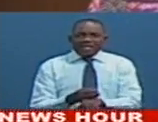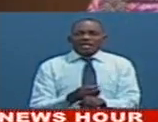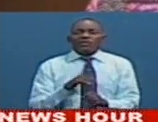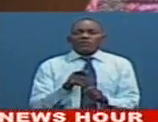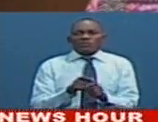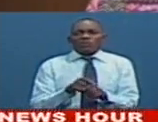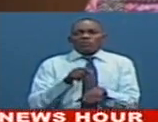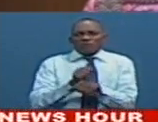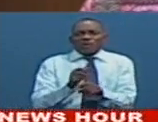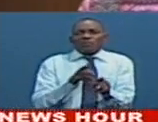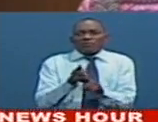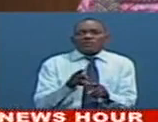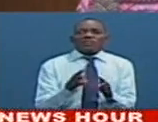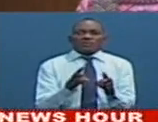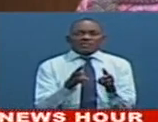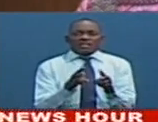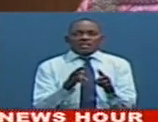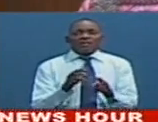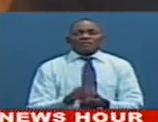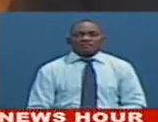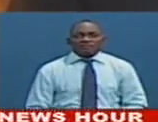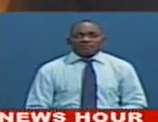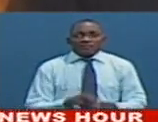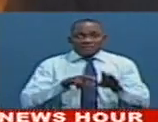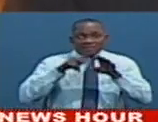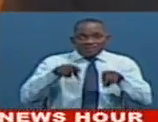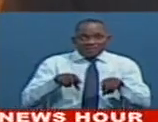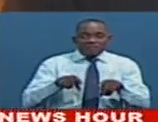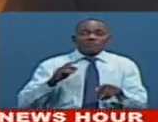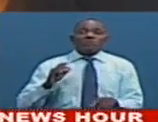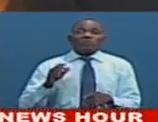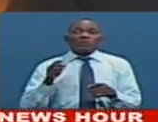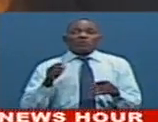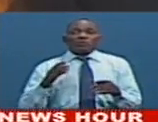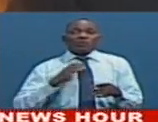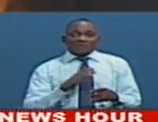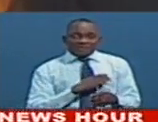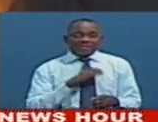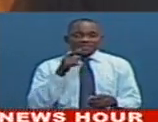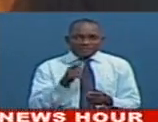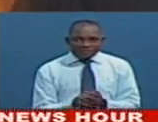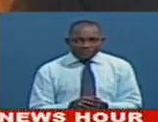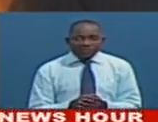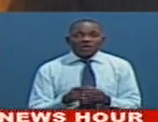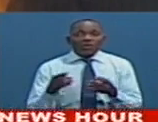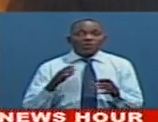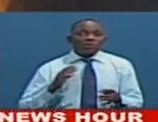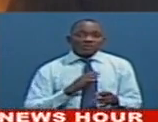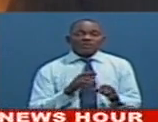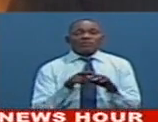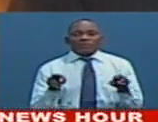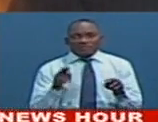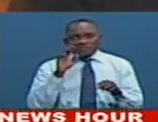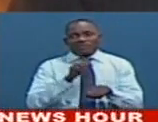exhibit professionalism in the discharge of their duty. The chairperson of the commission, Justice S.A. Broby, said the commission is ready for the